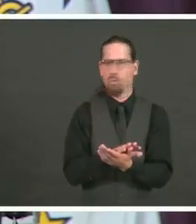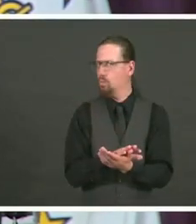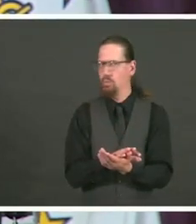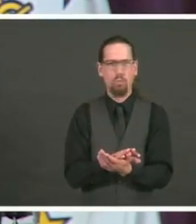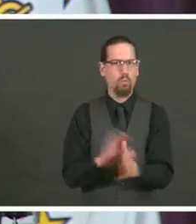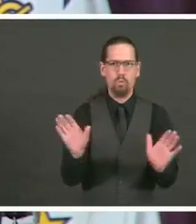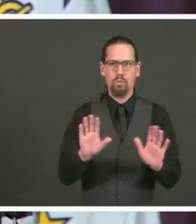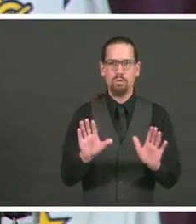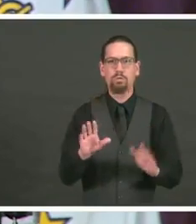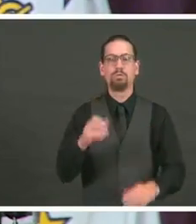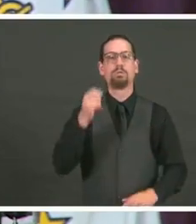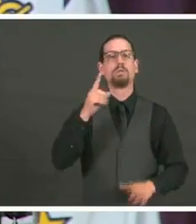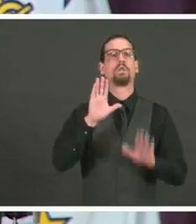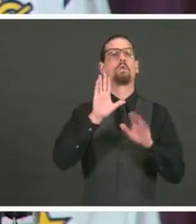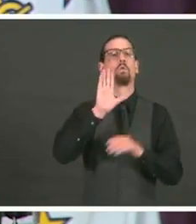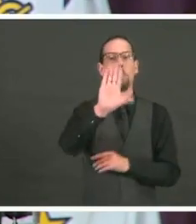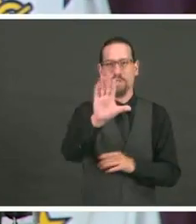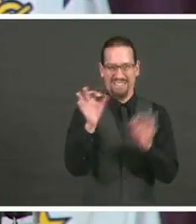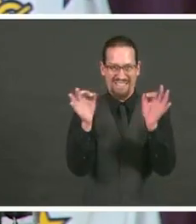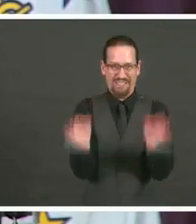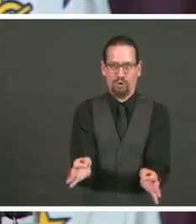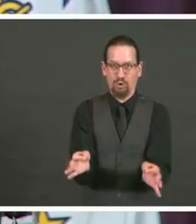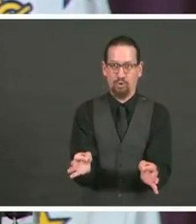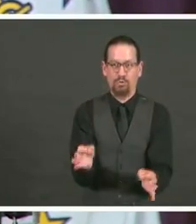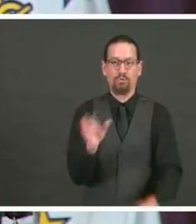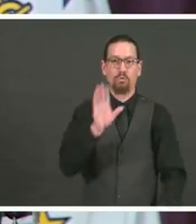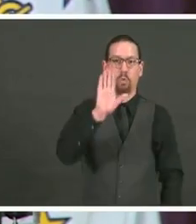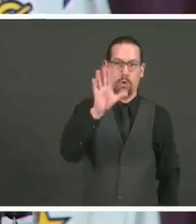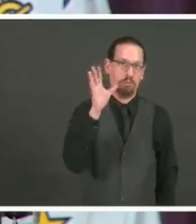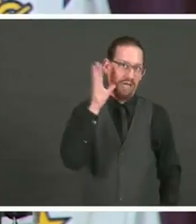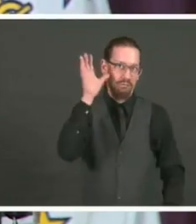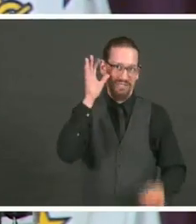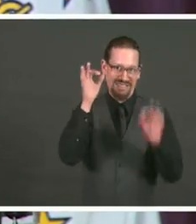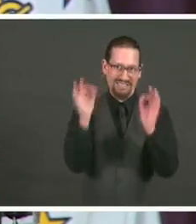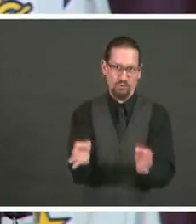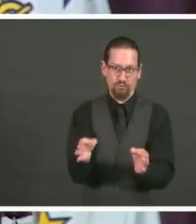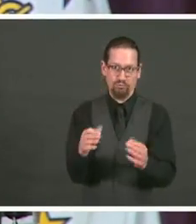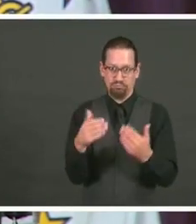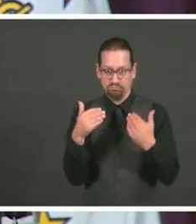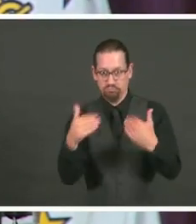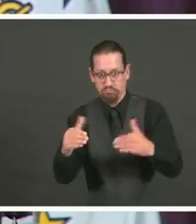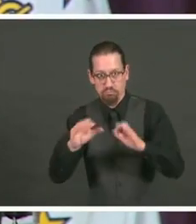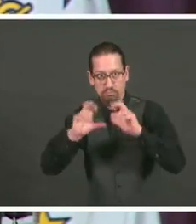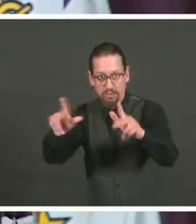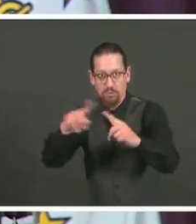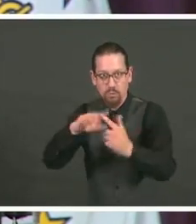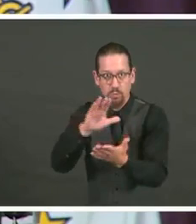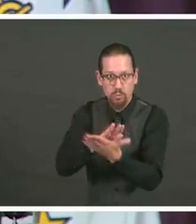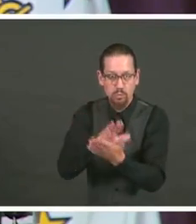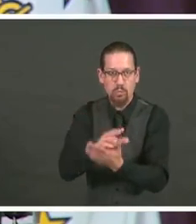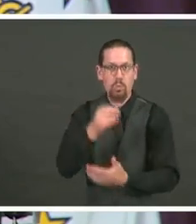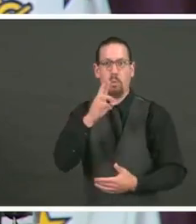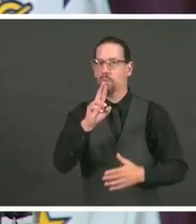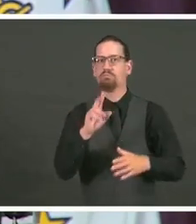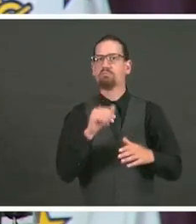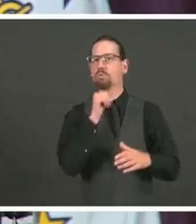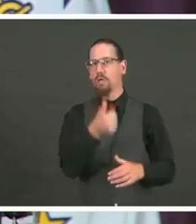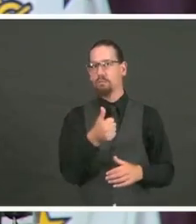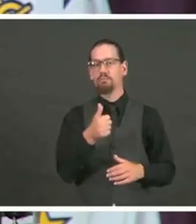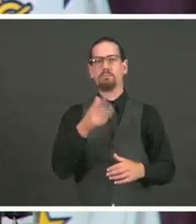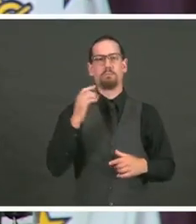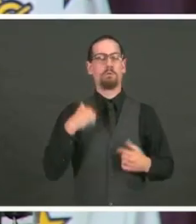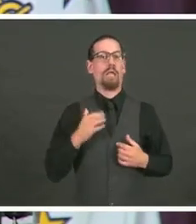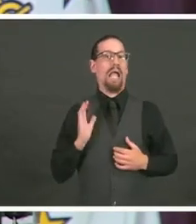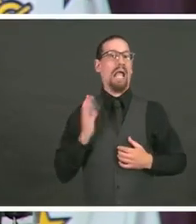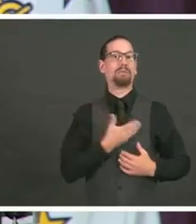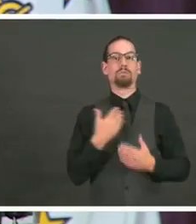it safe for them to go to school. If your child is sick, has an underlying health condition,